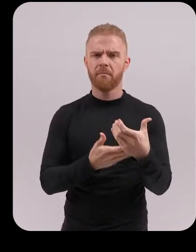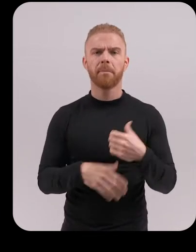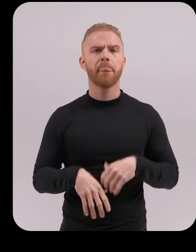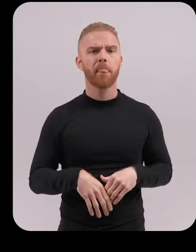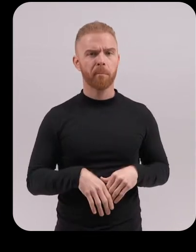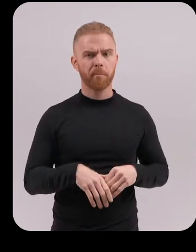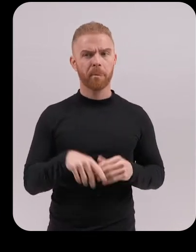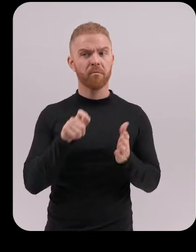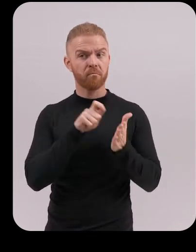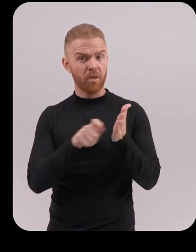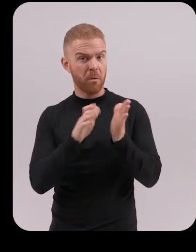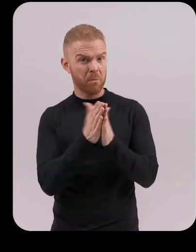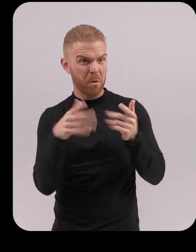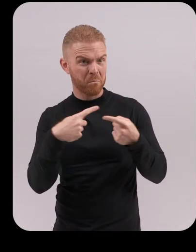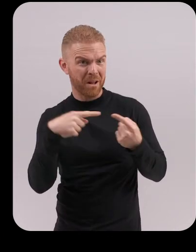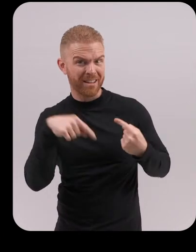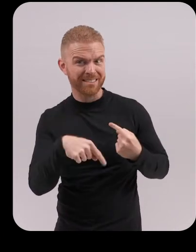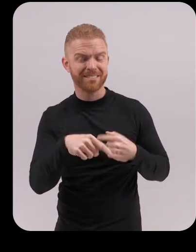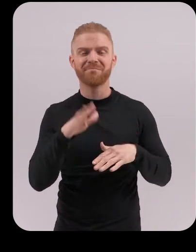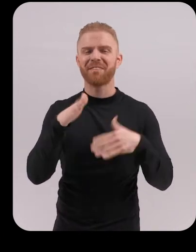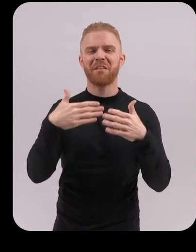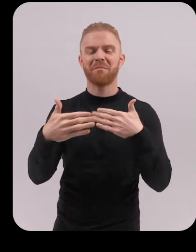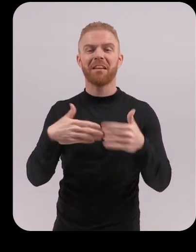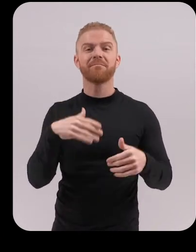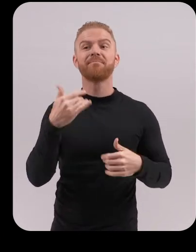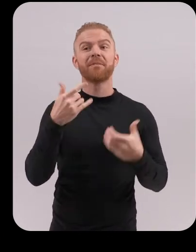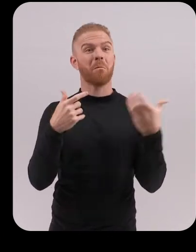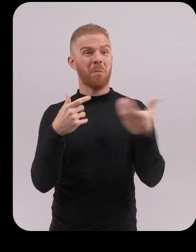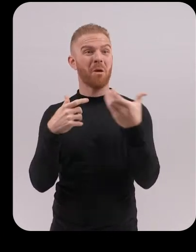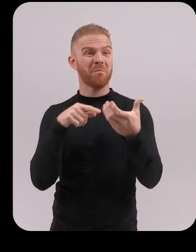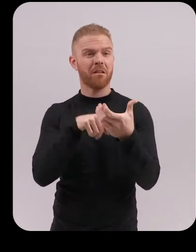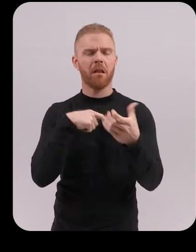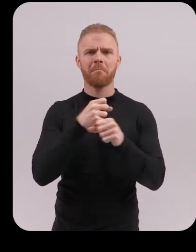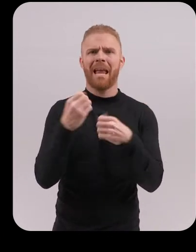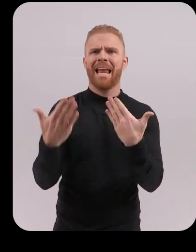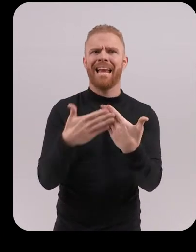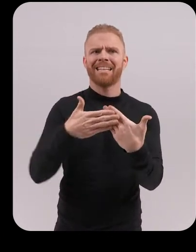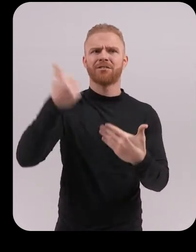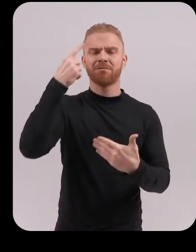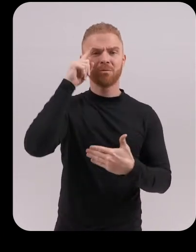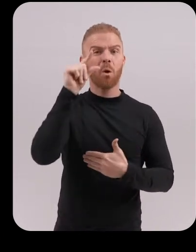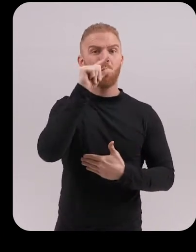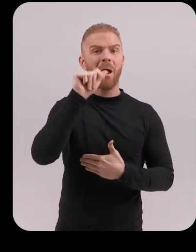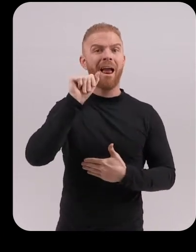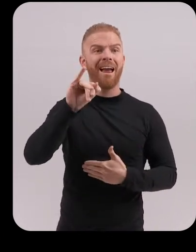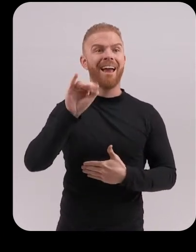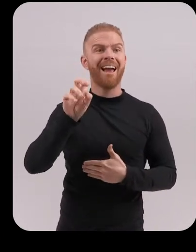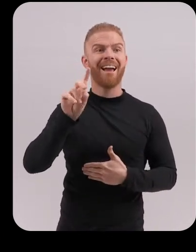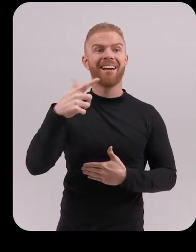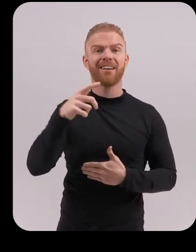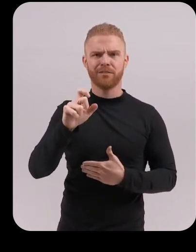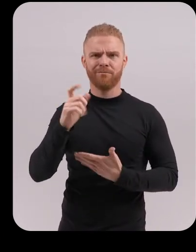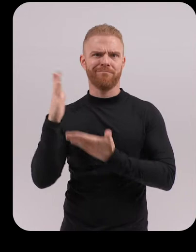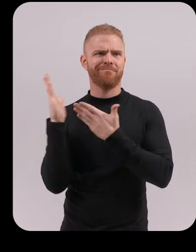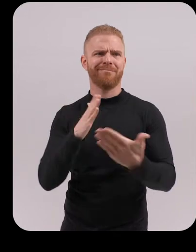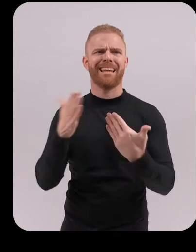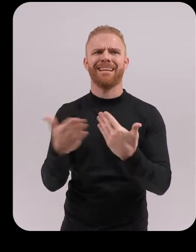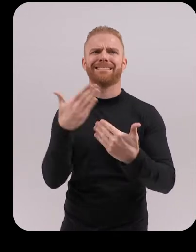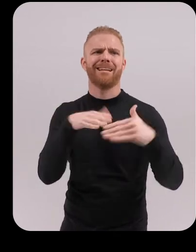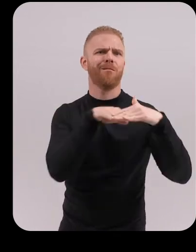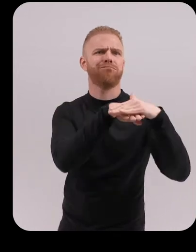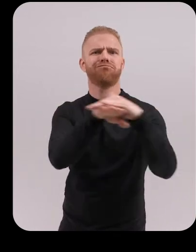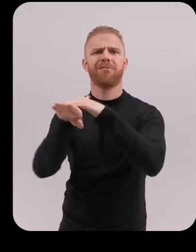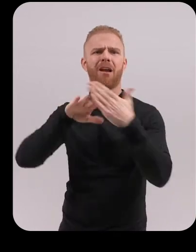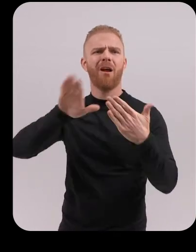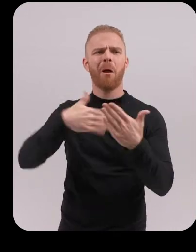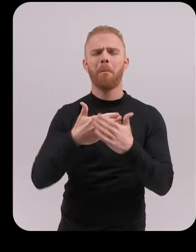it. Speaking of mobile, we're making it easier for you with Google AI Edge. This brings easy access to all